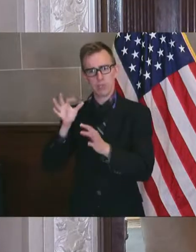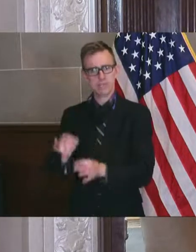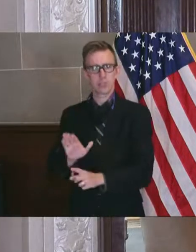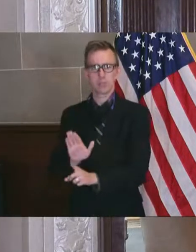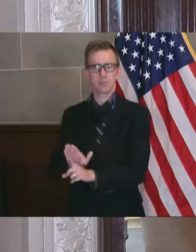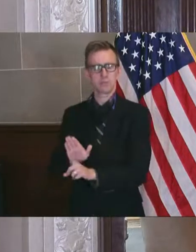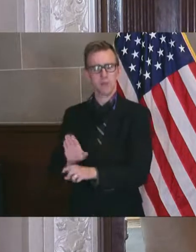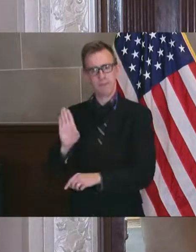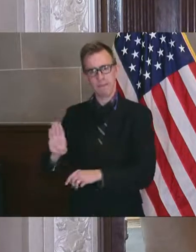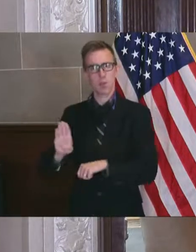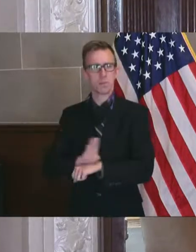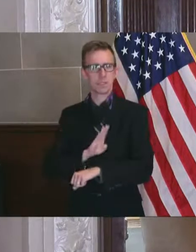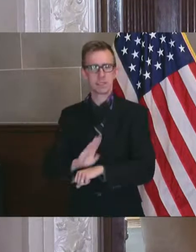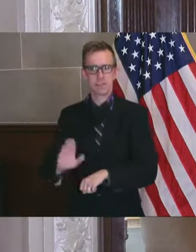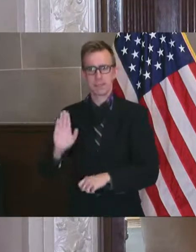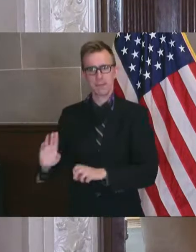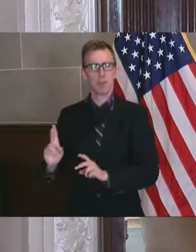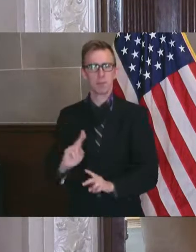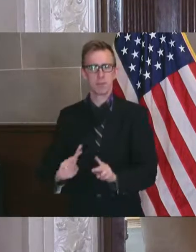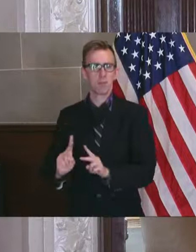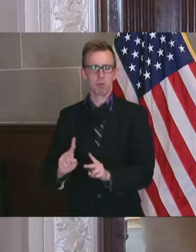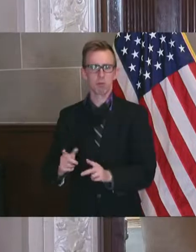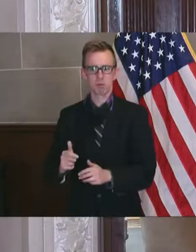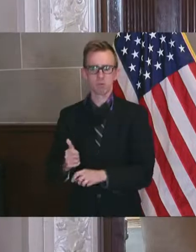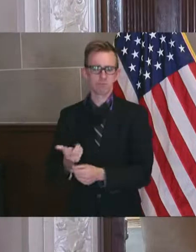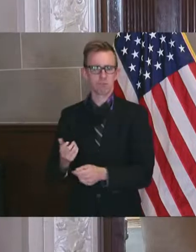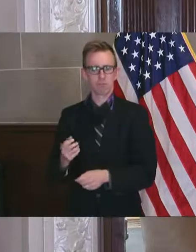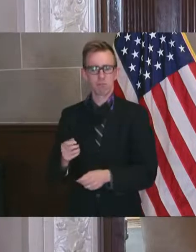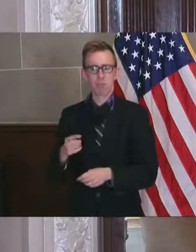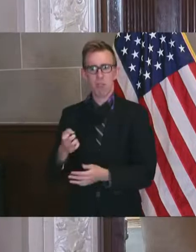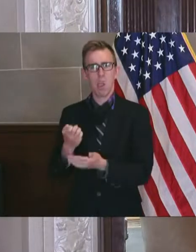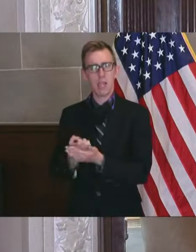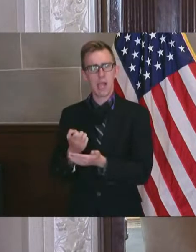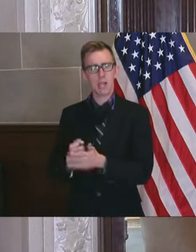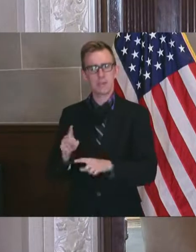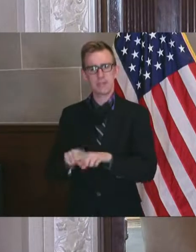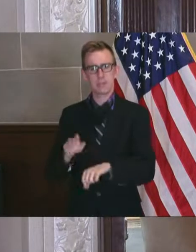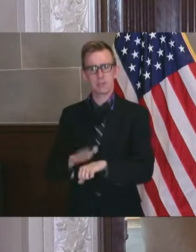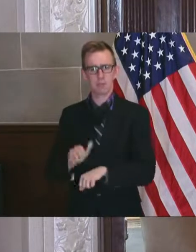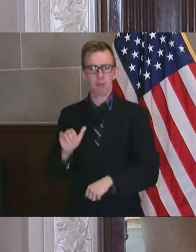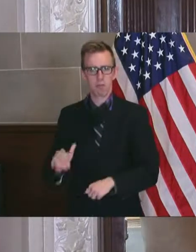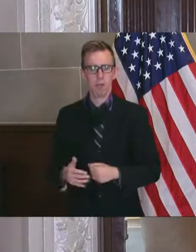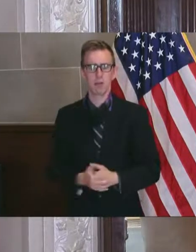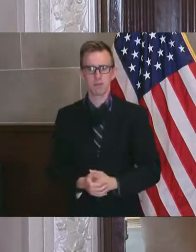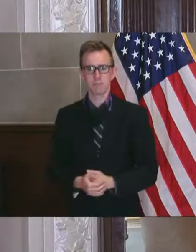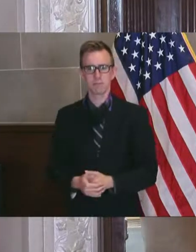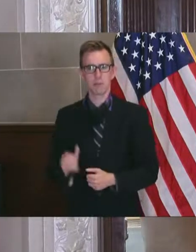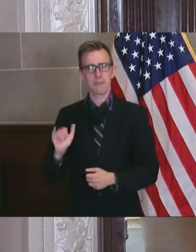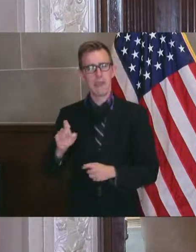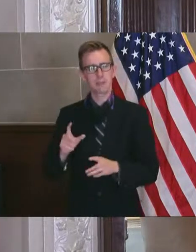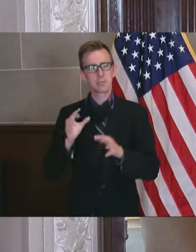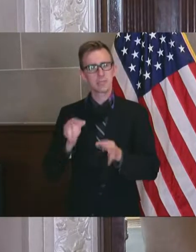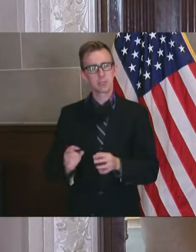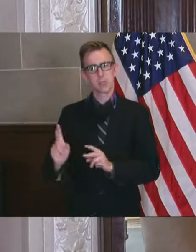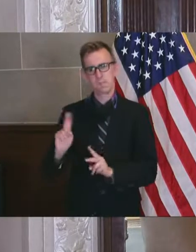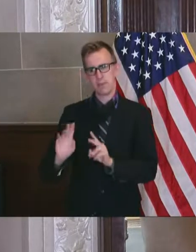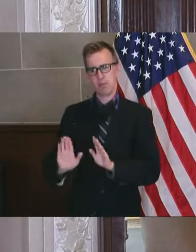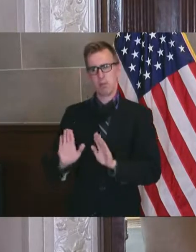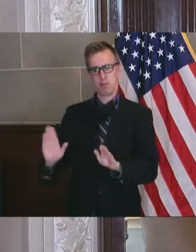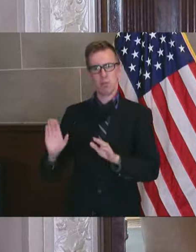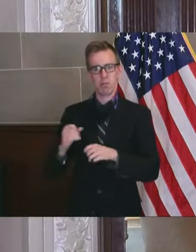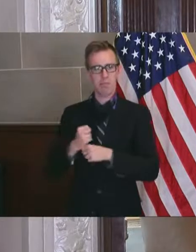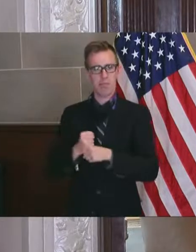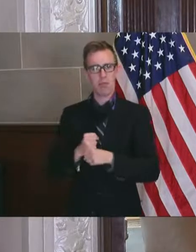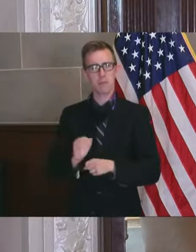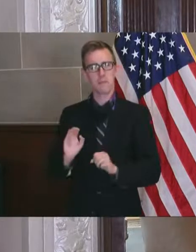That's their businesses there. That's their people there. Their economy depends on a lot of that. That's got to be a decision people back there make. Back